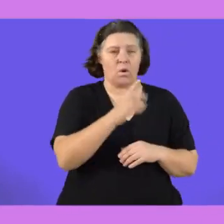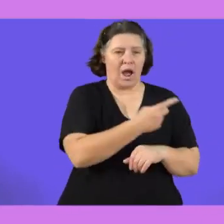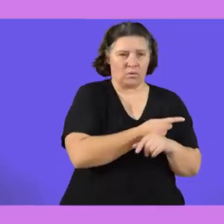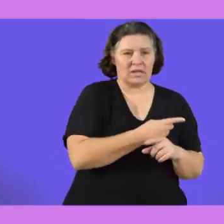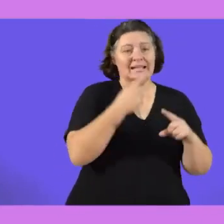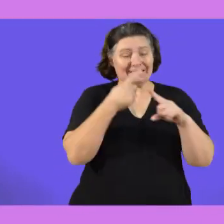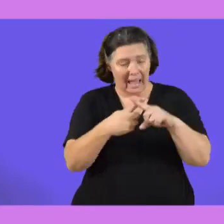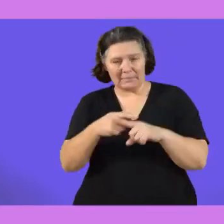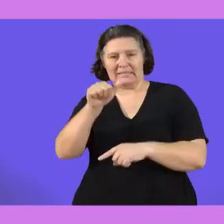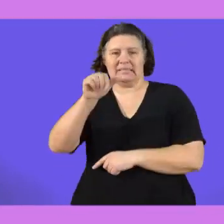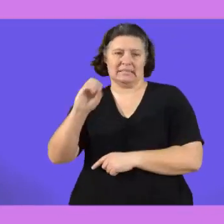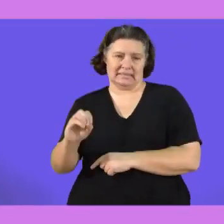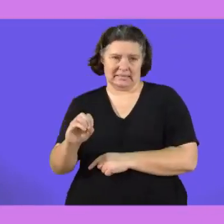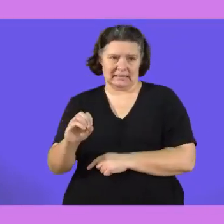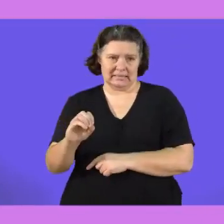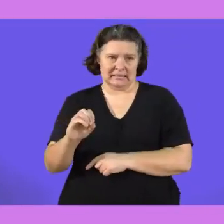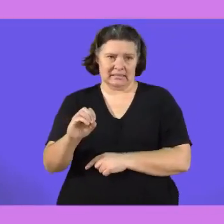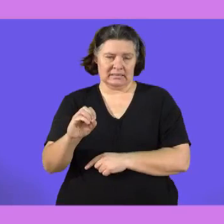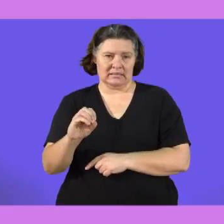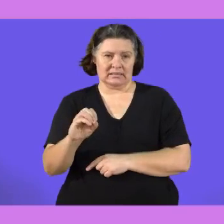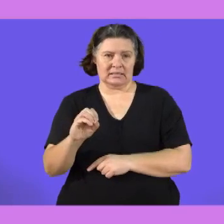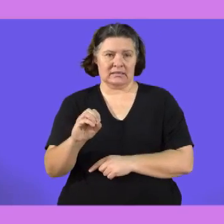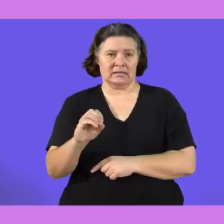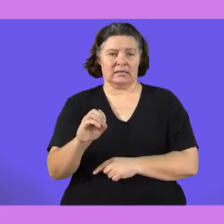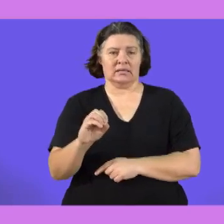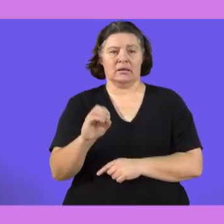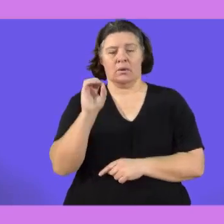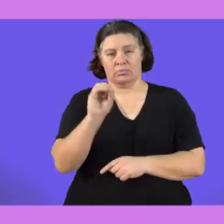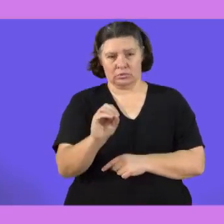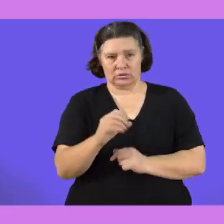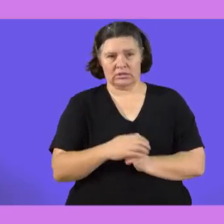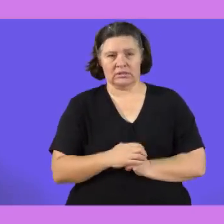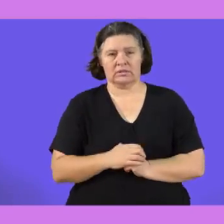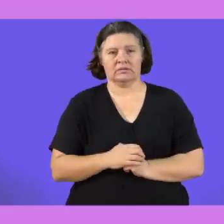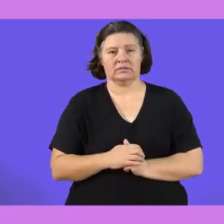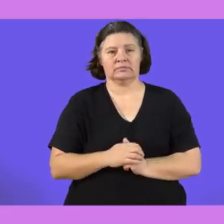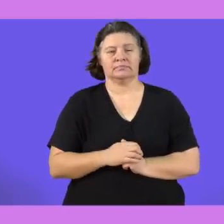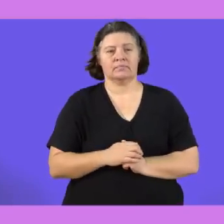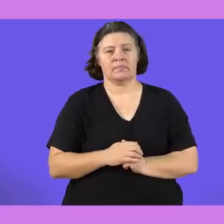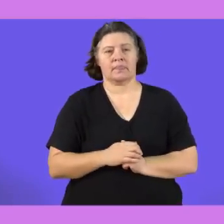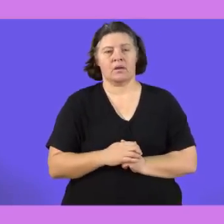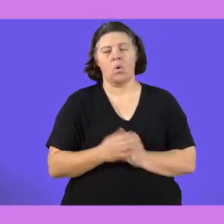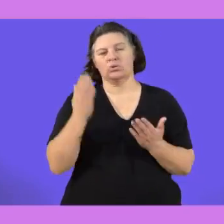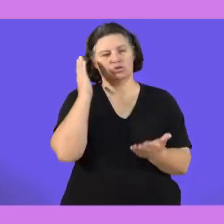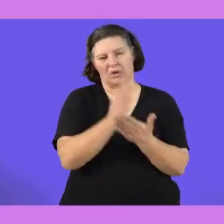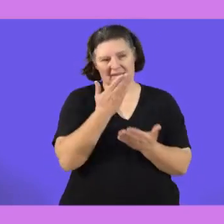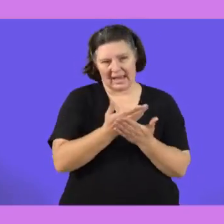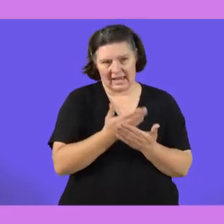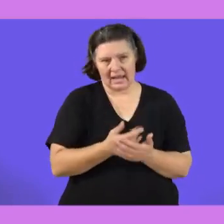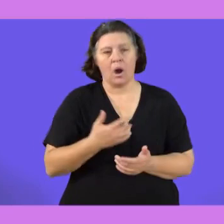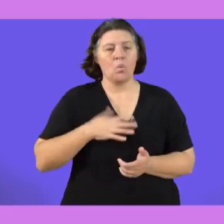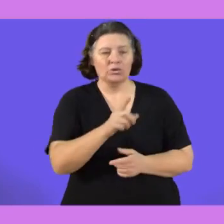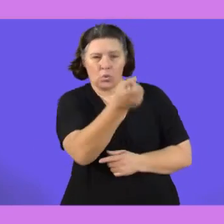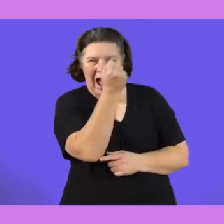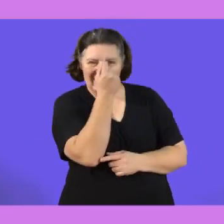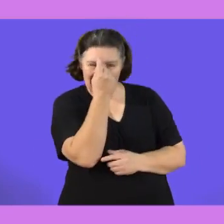multiply by 60. This will then give me, and let's quickly type that in, if I have 4 hours, or you can do it straight away. I